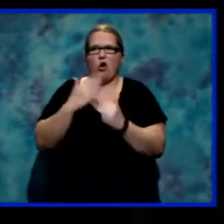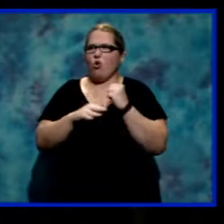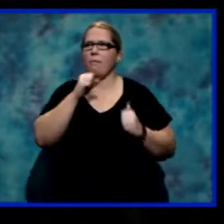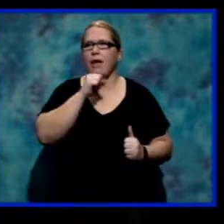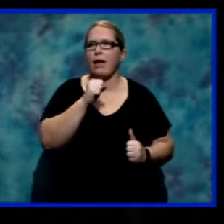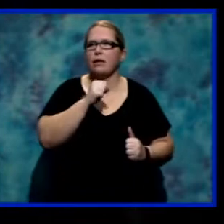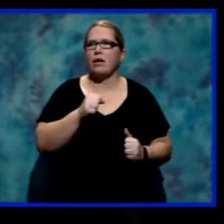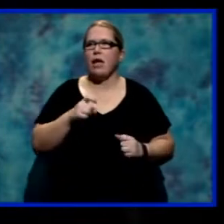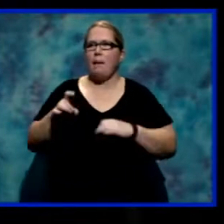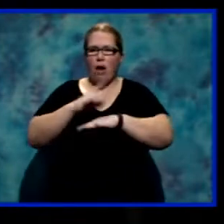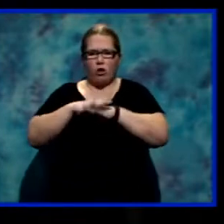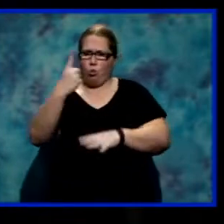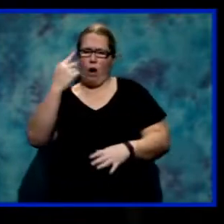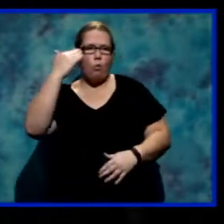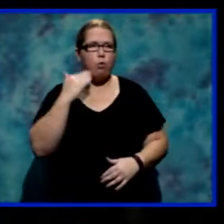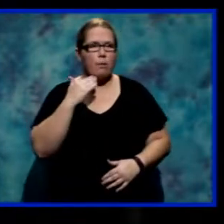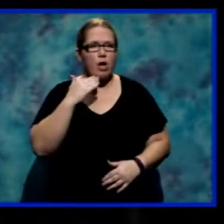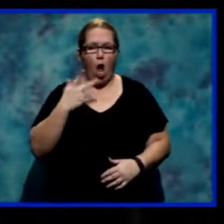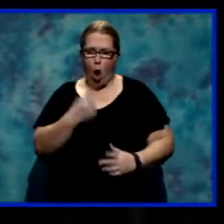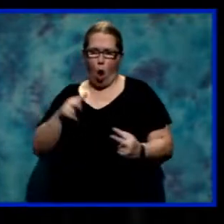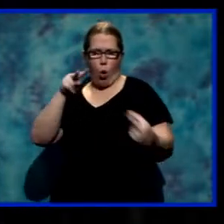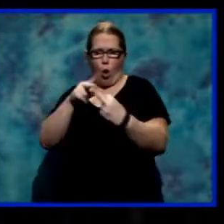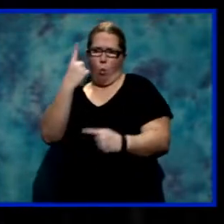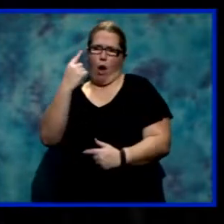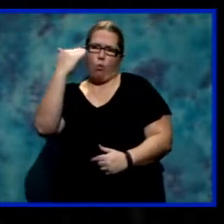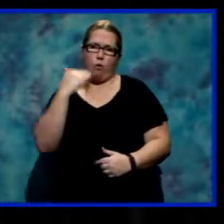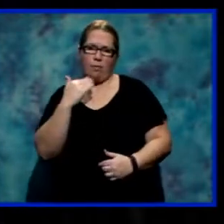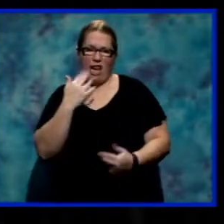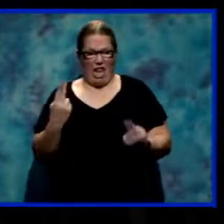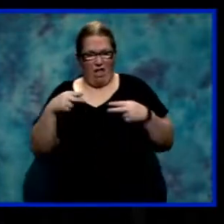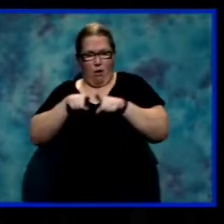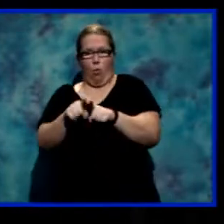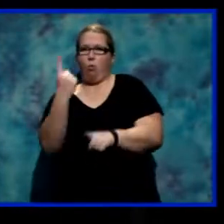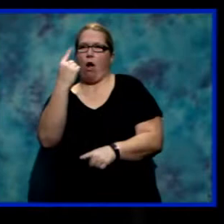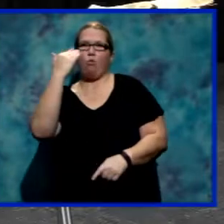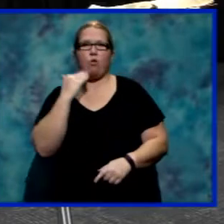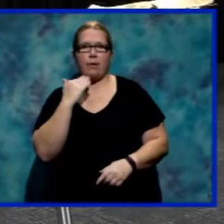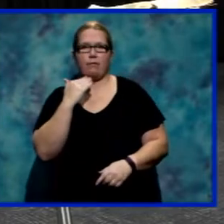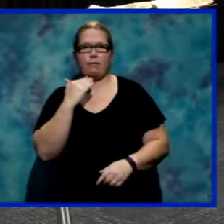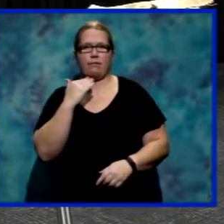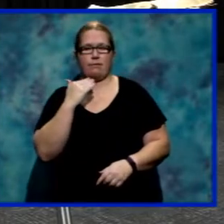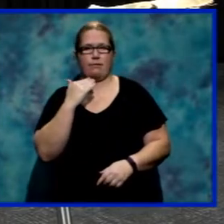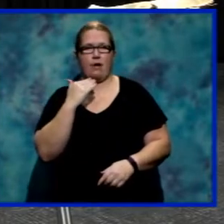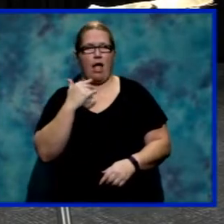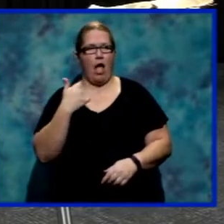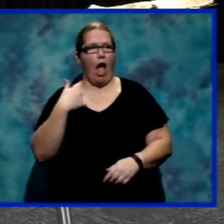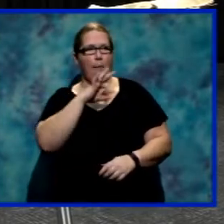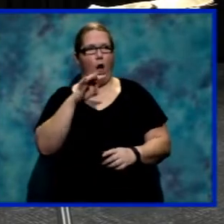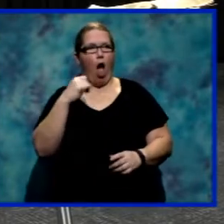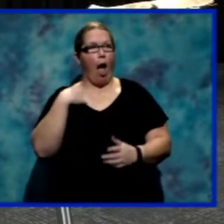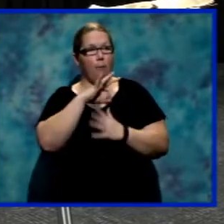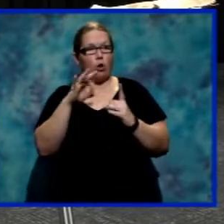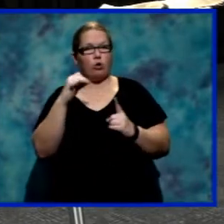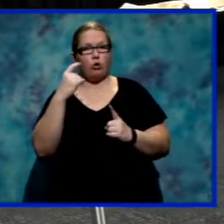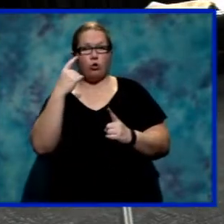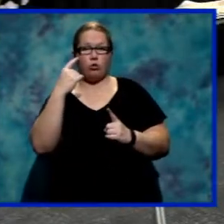Married to one woman. Looking at one woman, sleeping, can I say, with one woman. Hallelujah. And I'm not just talking physically, I'm talking